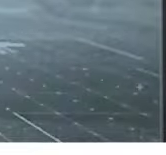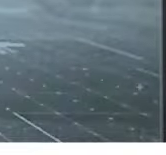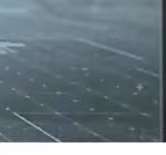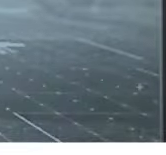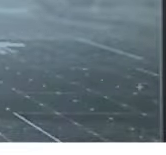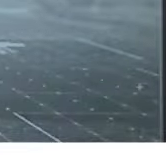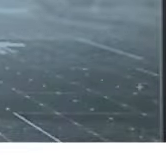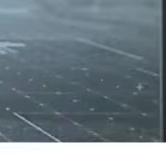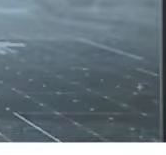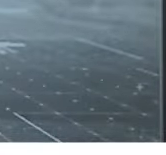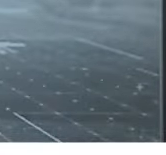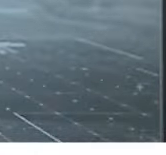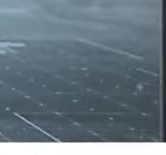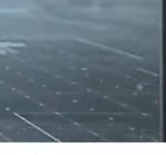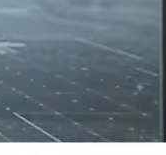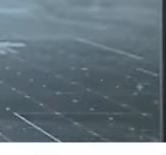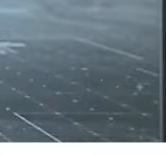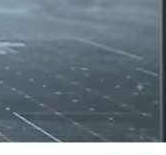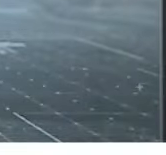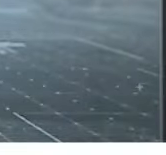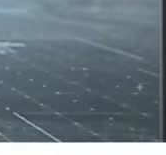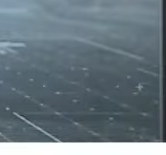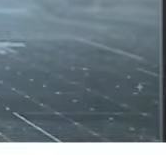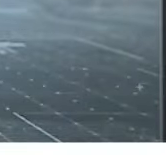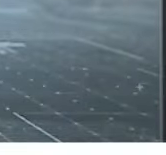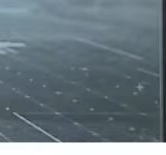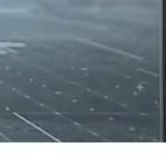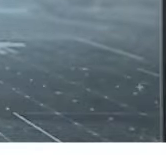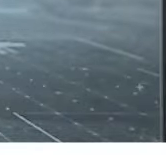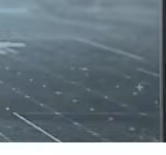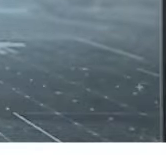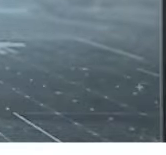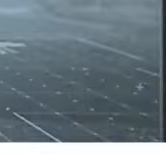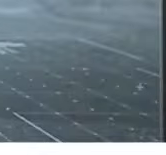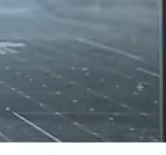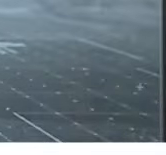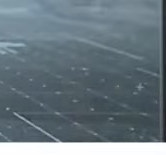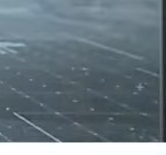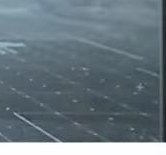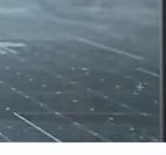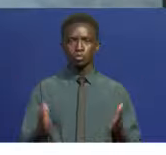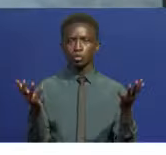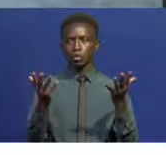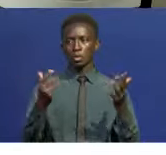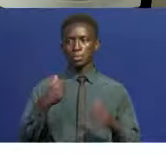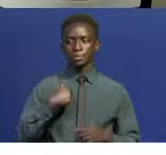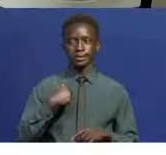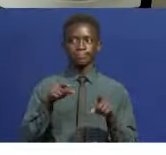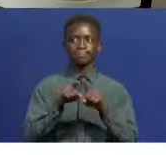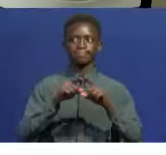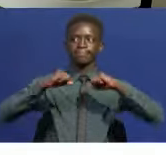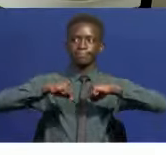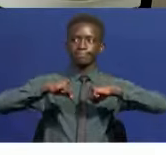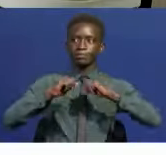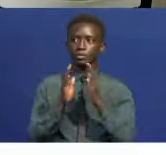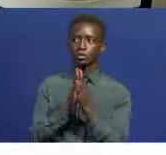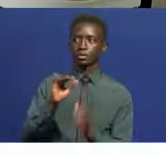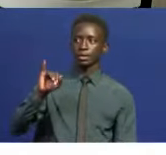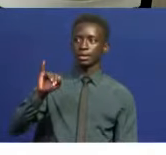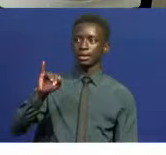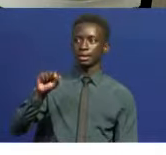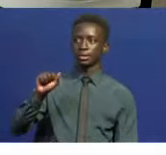shillings tenable? Thank you again, Ben. And well, as I agree with my friend Isaac on a number of